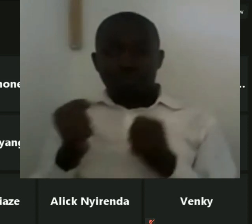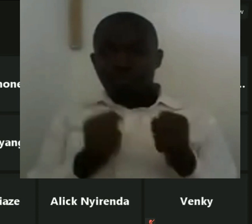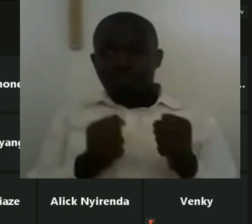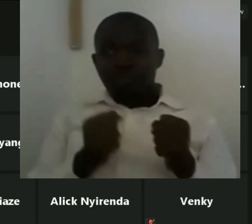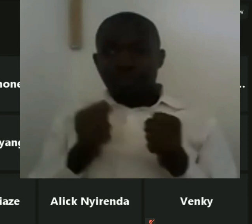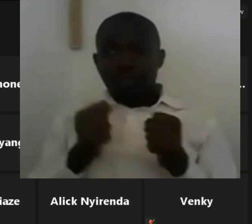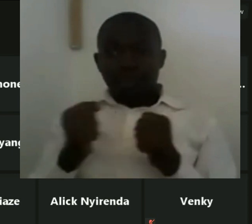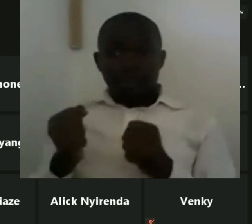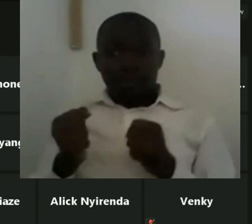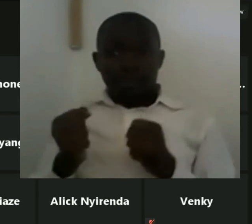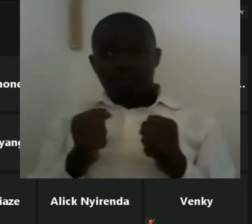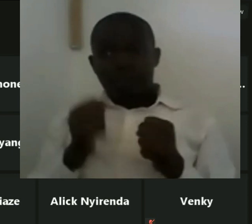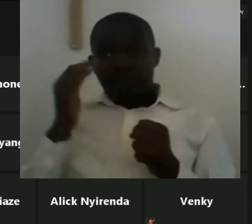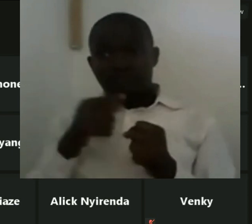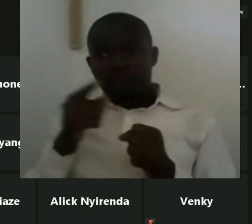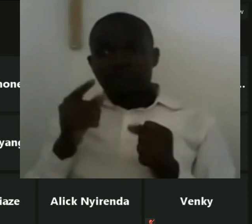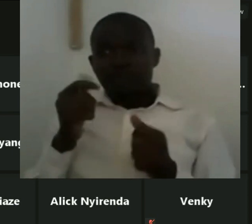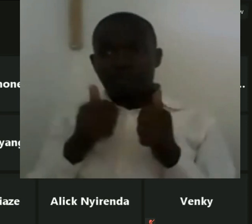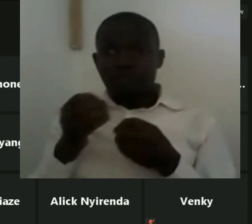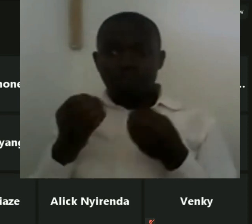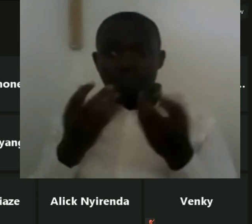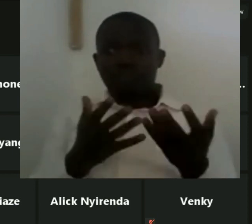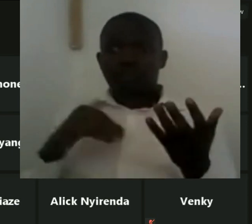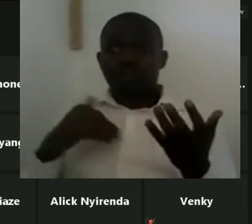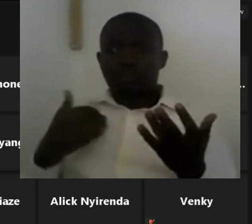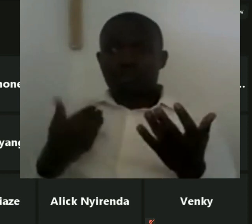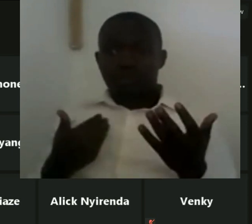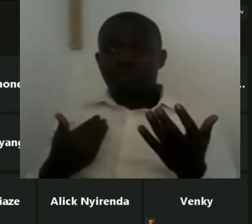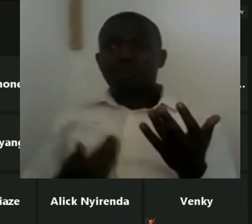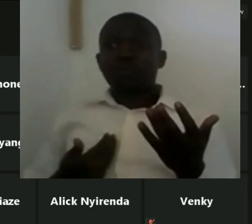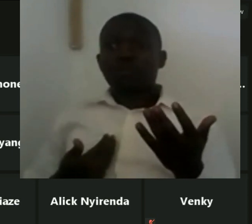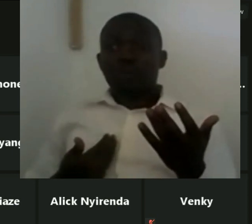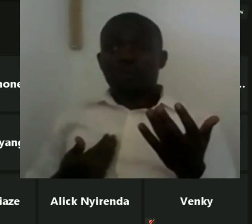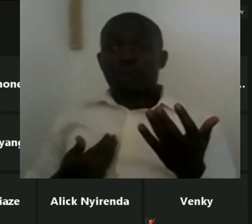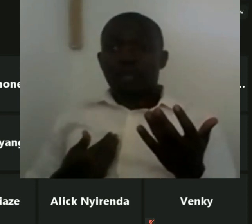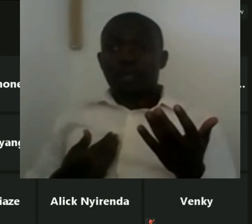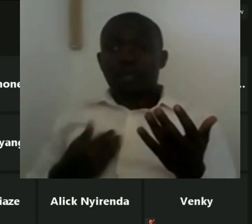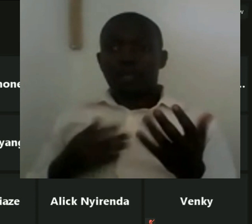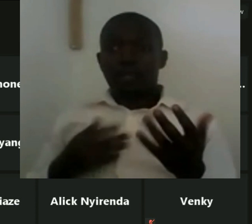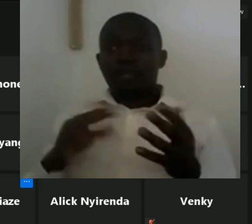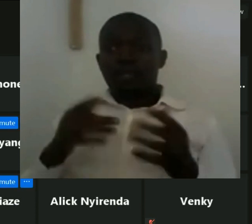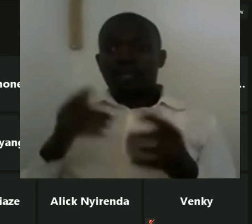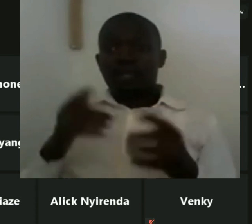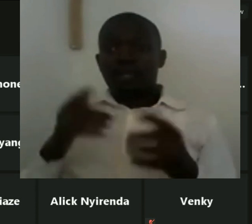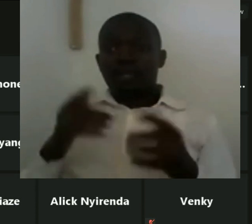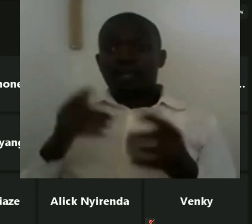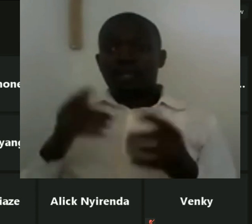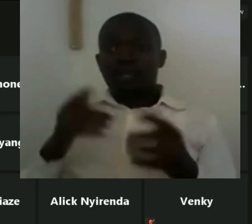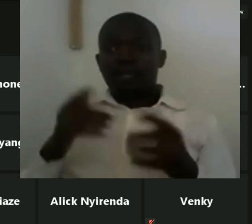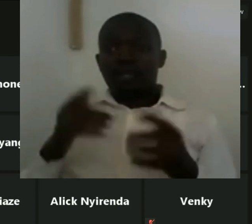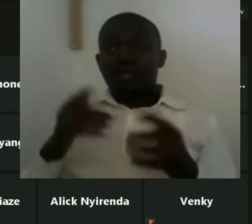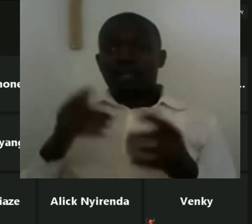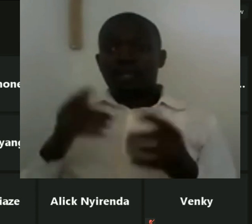this was written. A lot of women who take care of people with disabilities are part of the unpaid care group, you